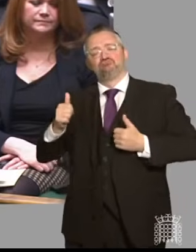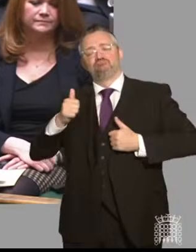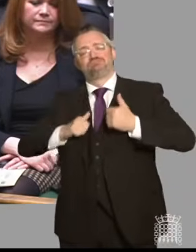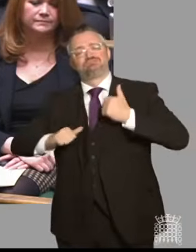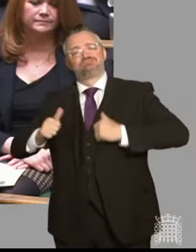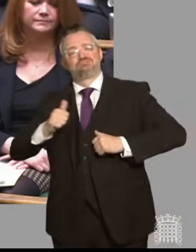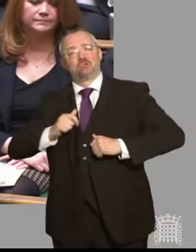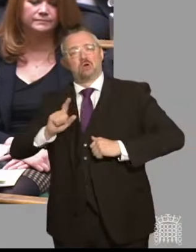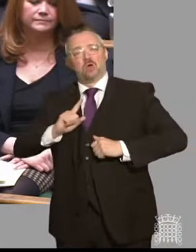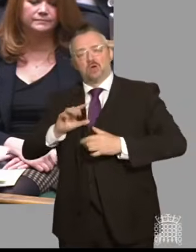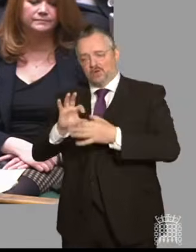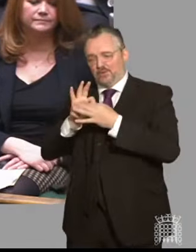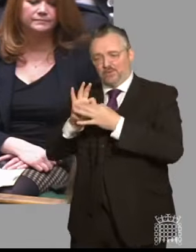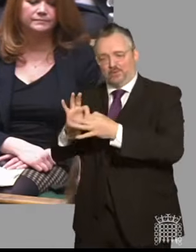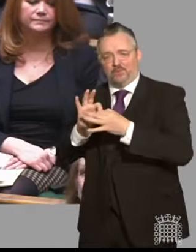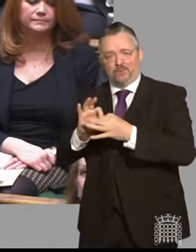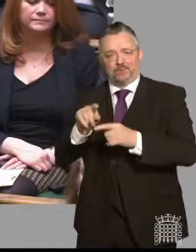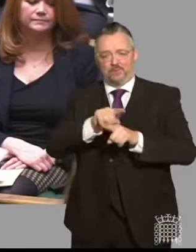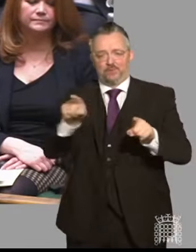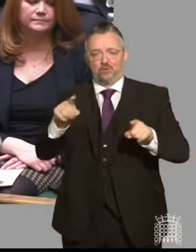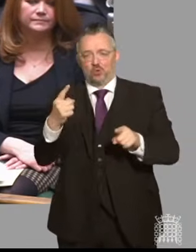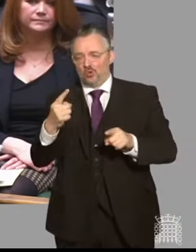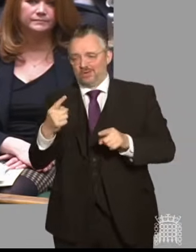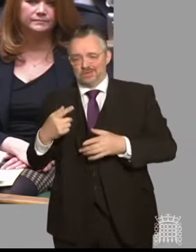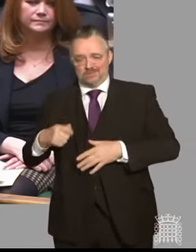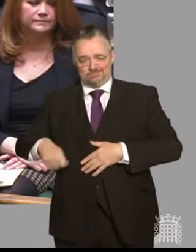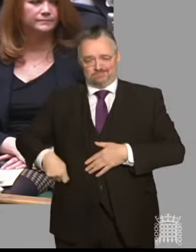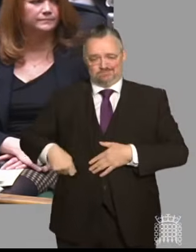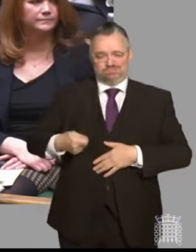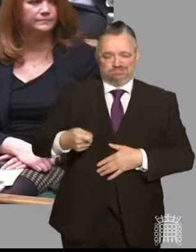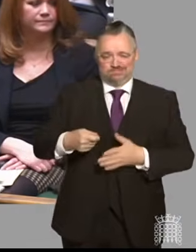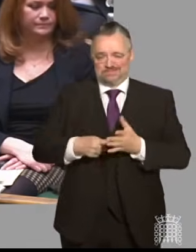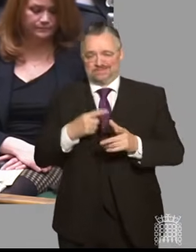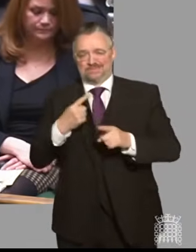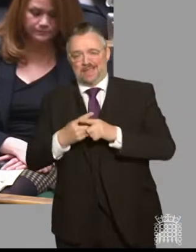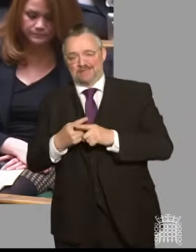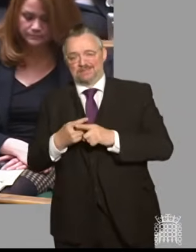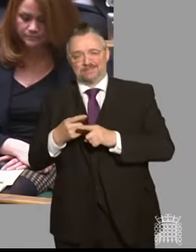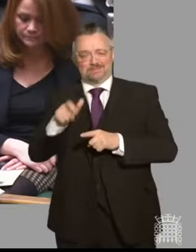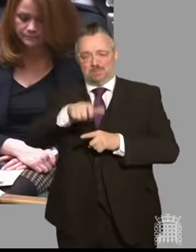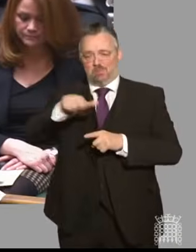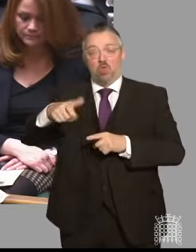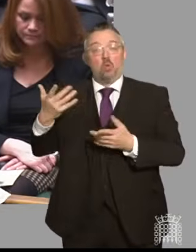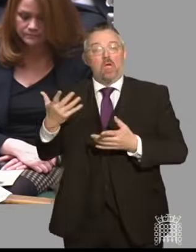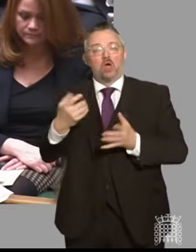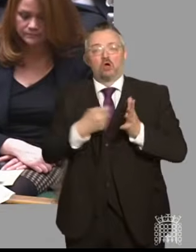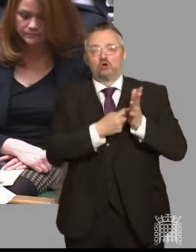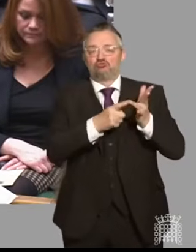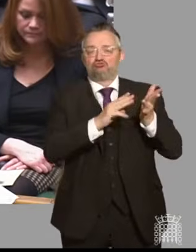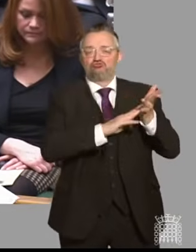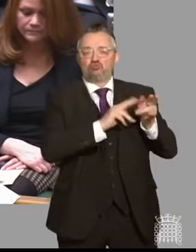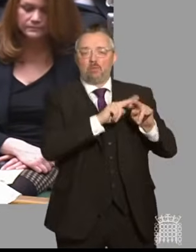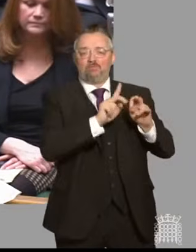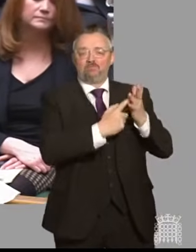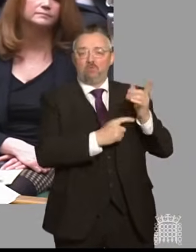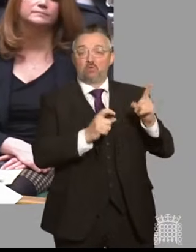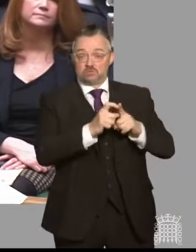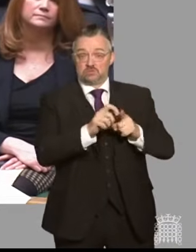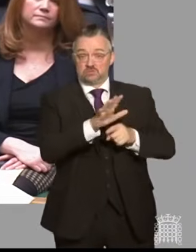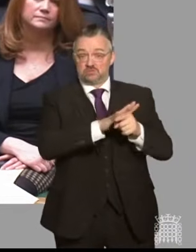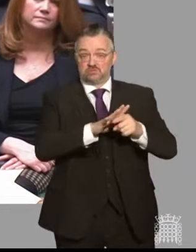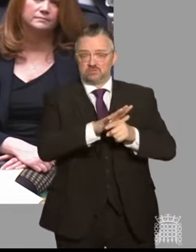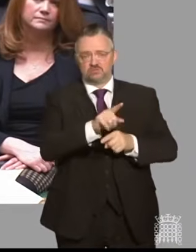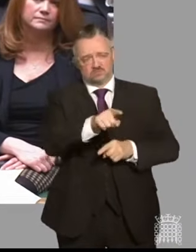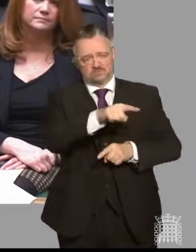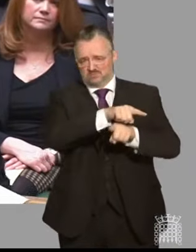hard-working, patriotic people of Romford in recent months, and they've been telling me what they think. So,